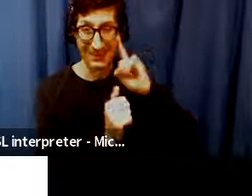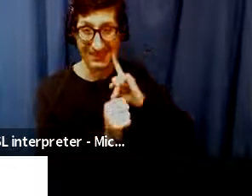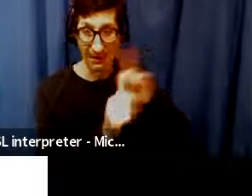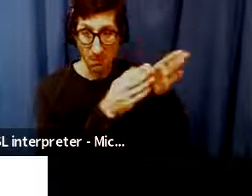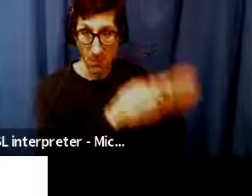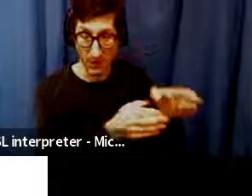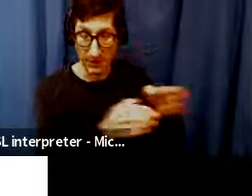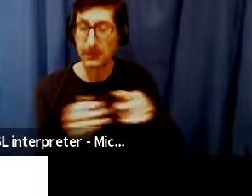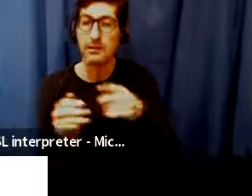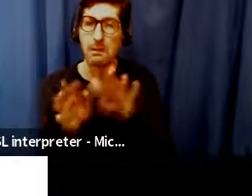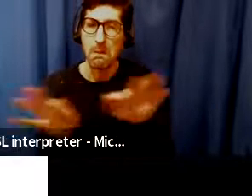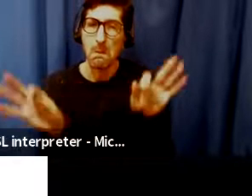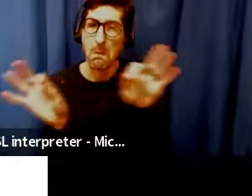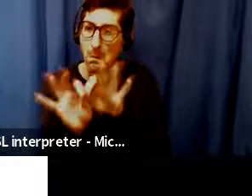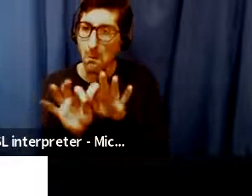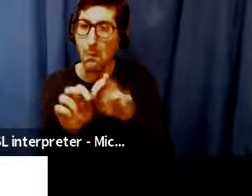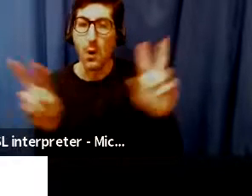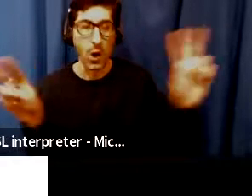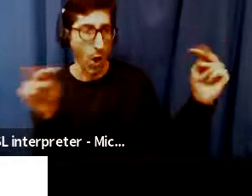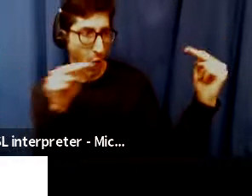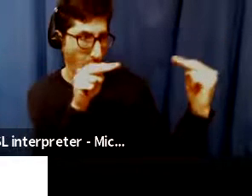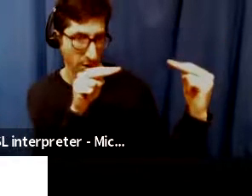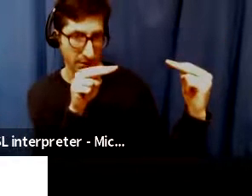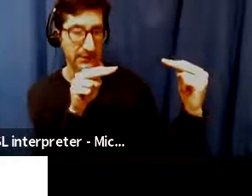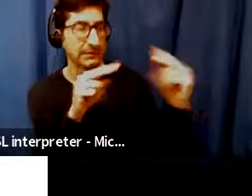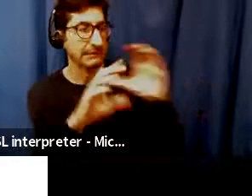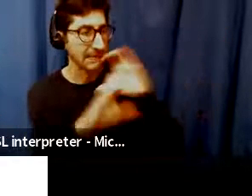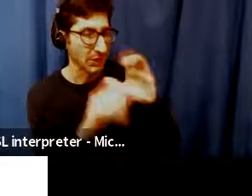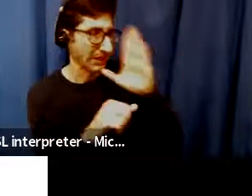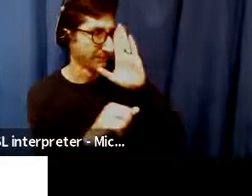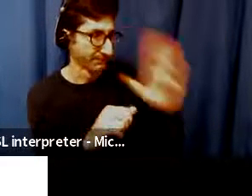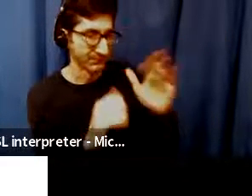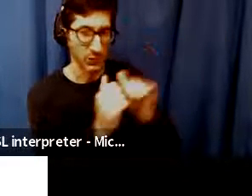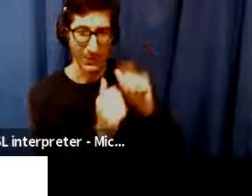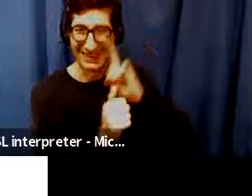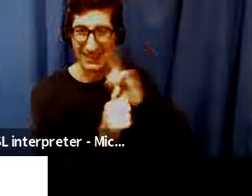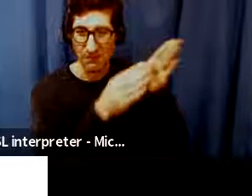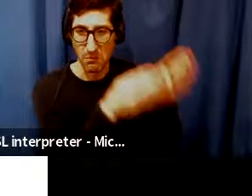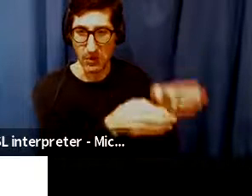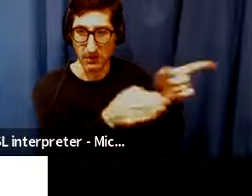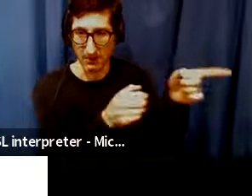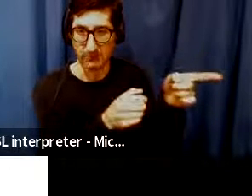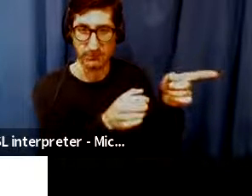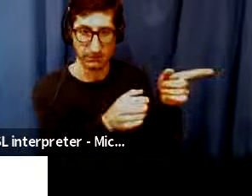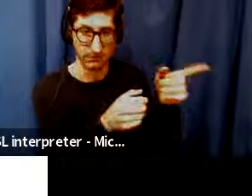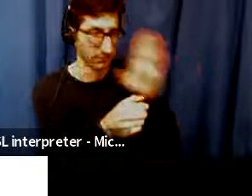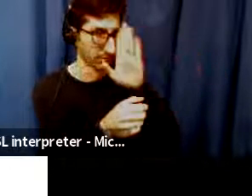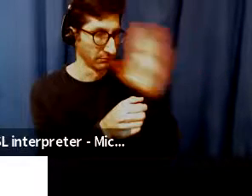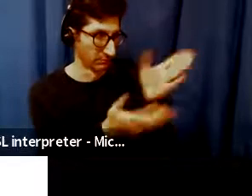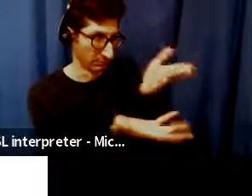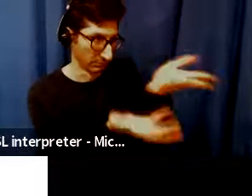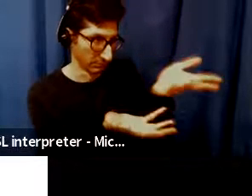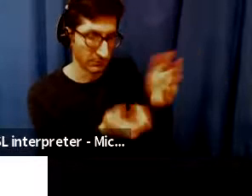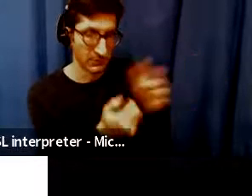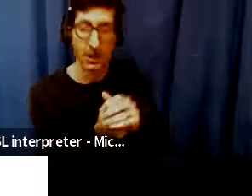make sure that you're looking and communicating with the person who is deaf. Remember that the